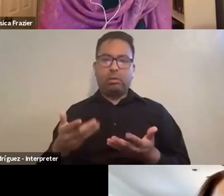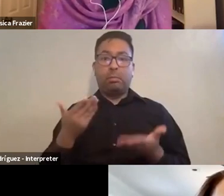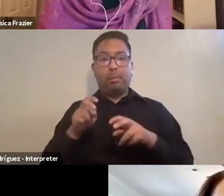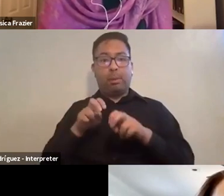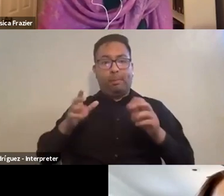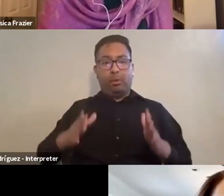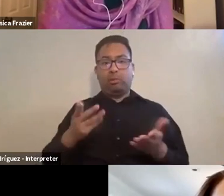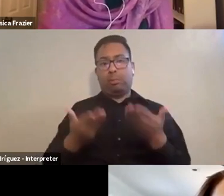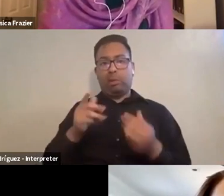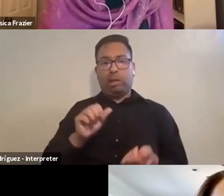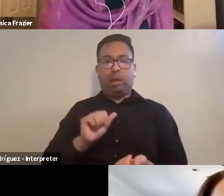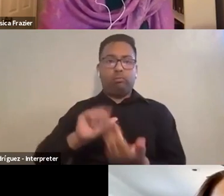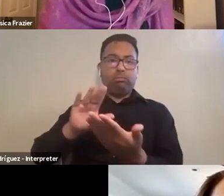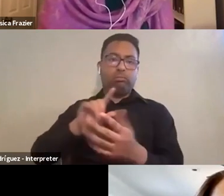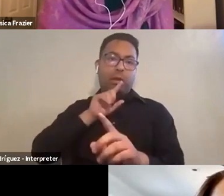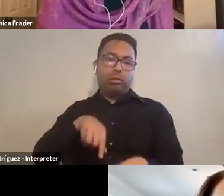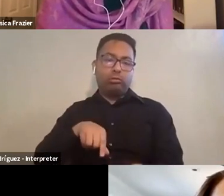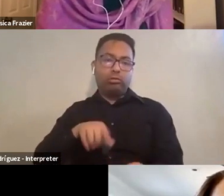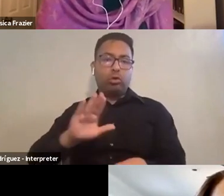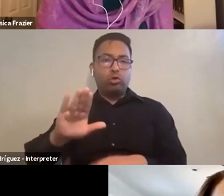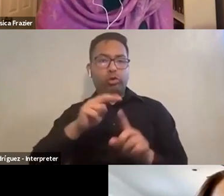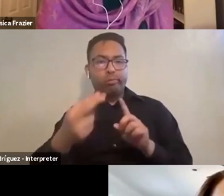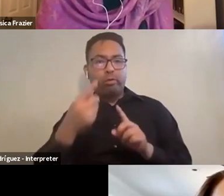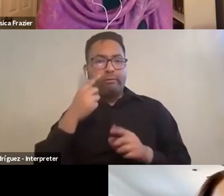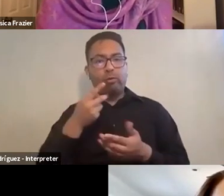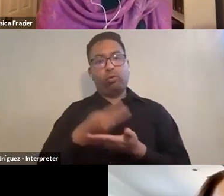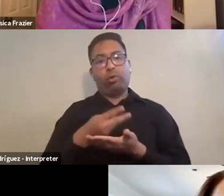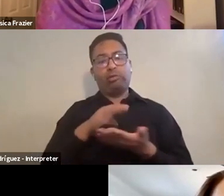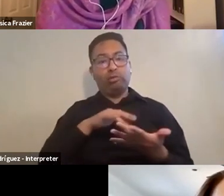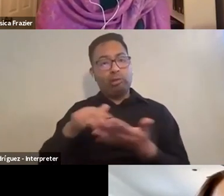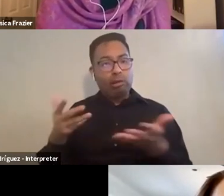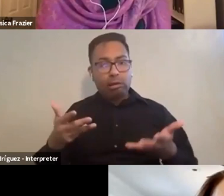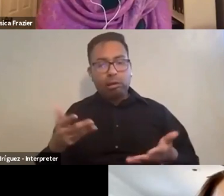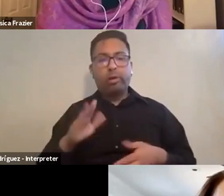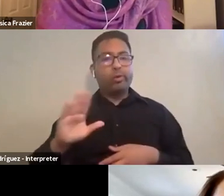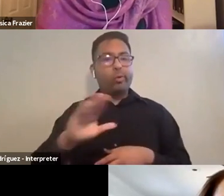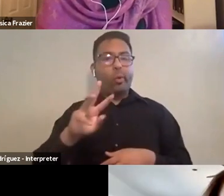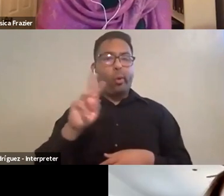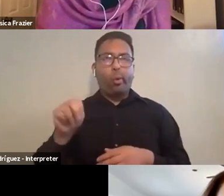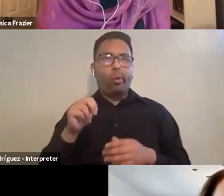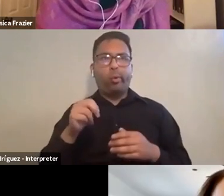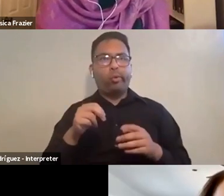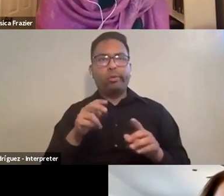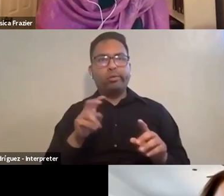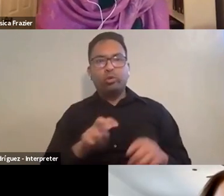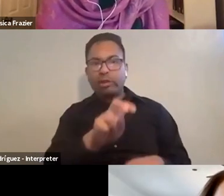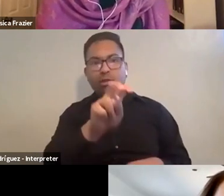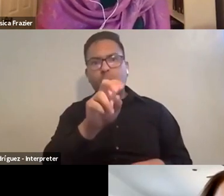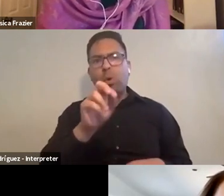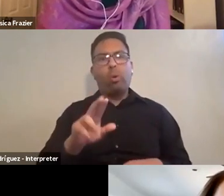either from the perspective of graduate studies and their own trajectories, or the work that